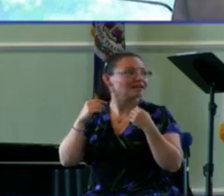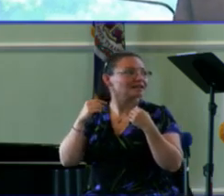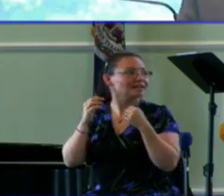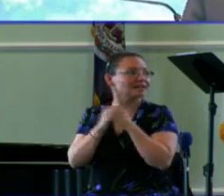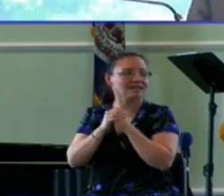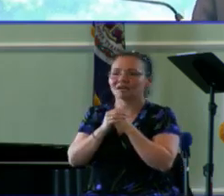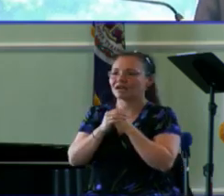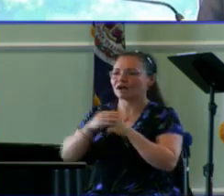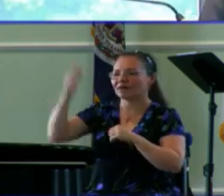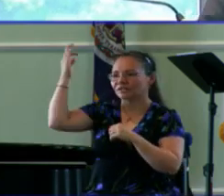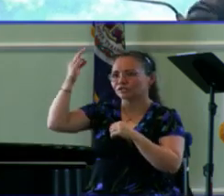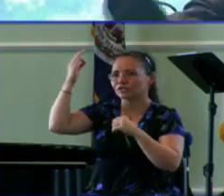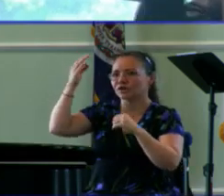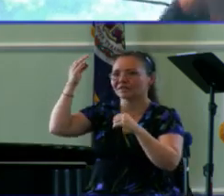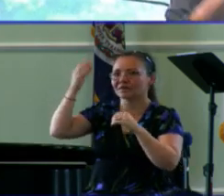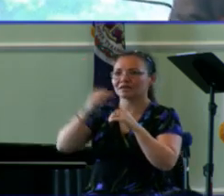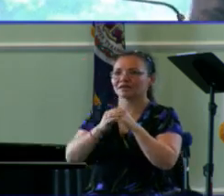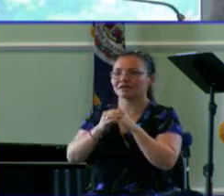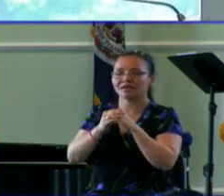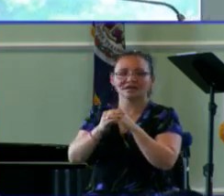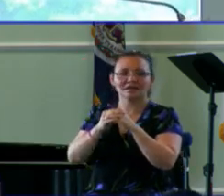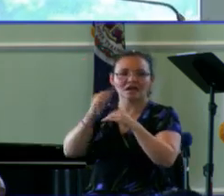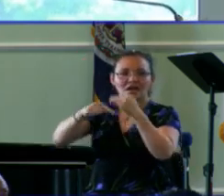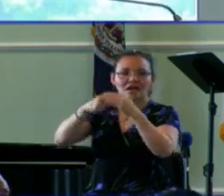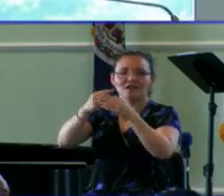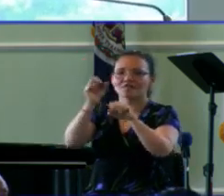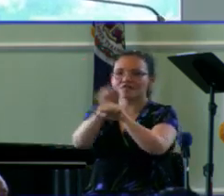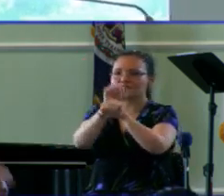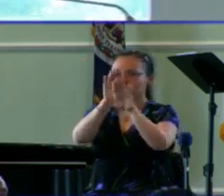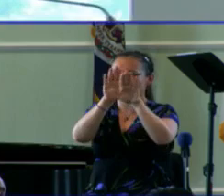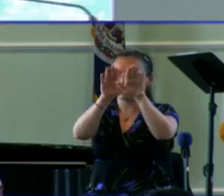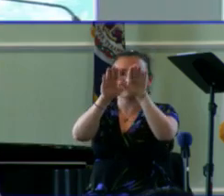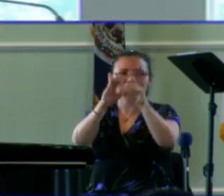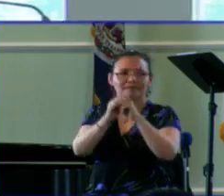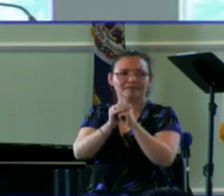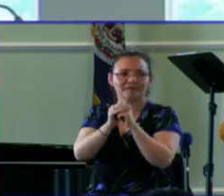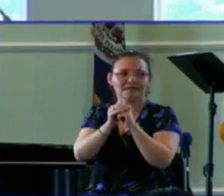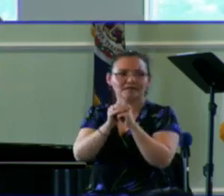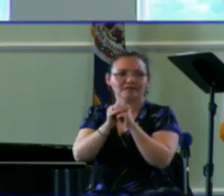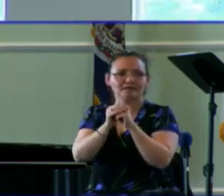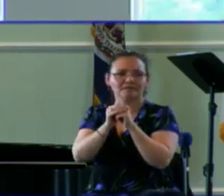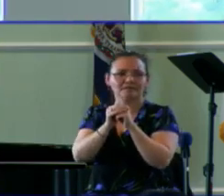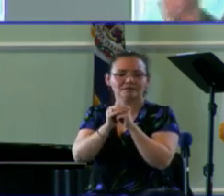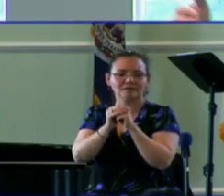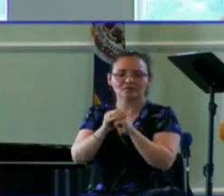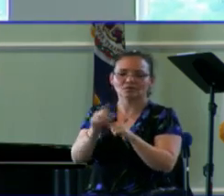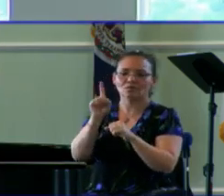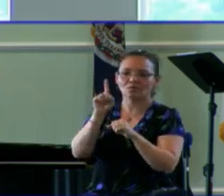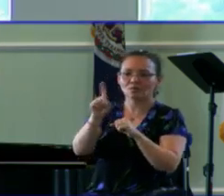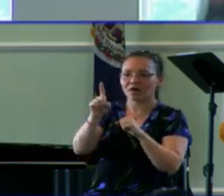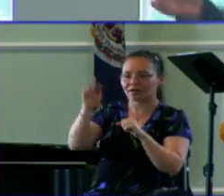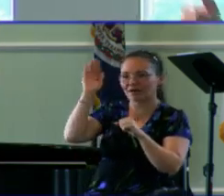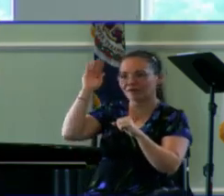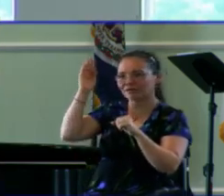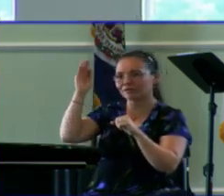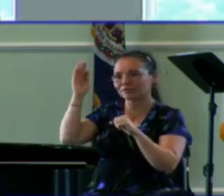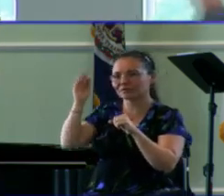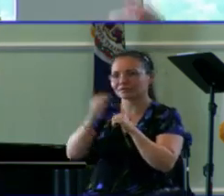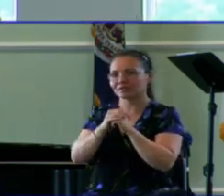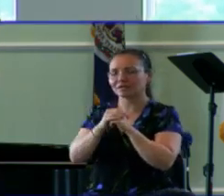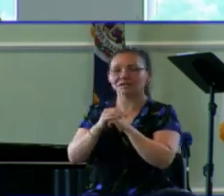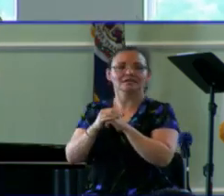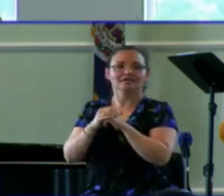Sermon on the Mount? One of his, you might say, one of his first discourses or sermons that